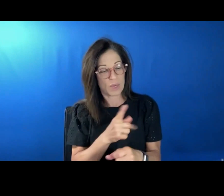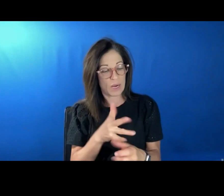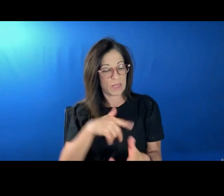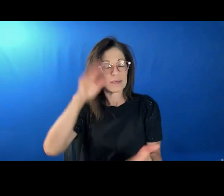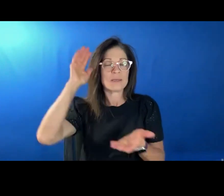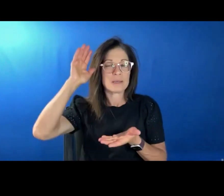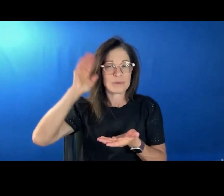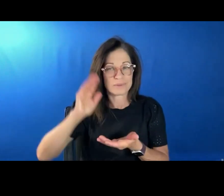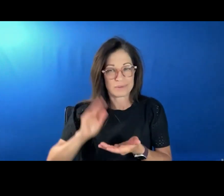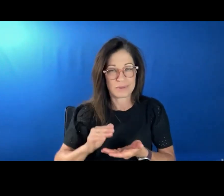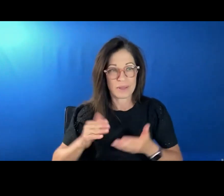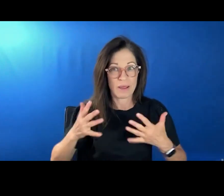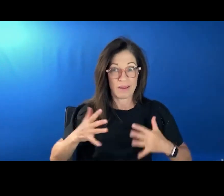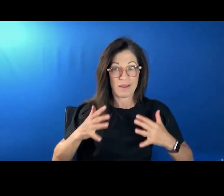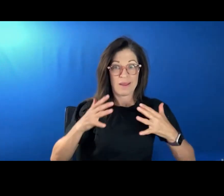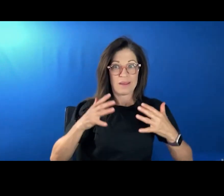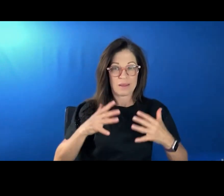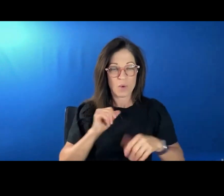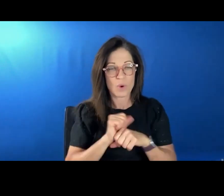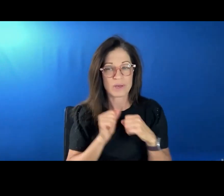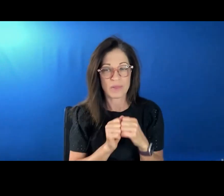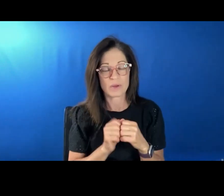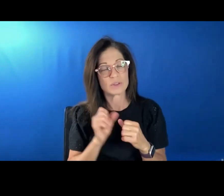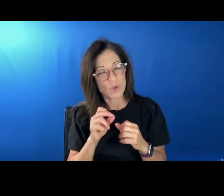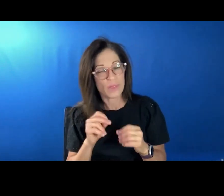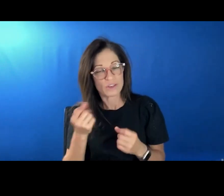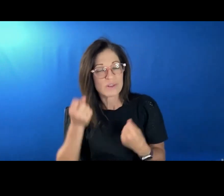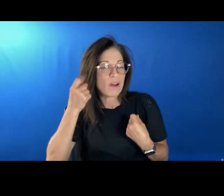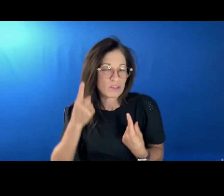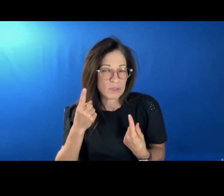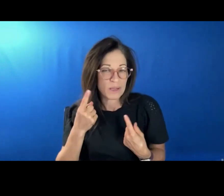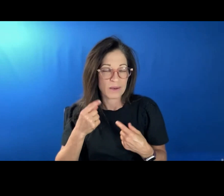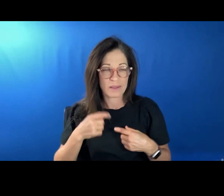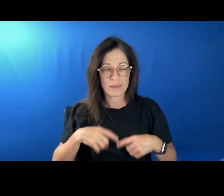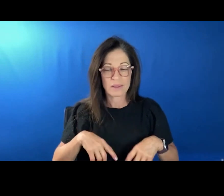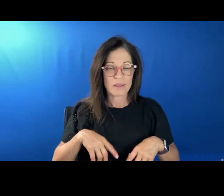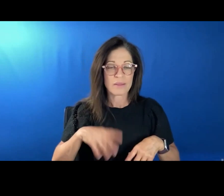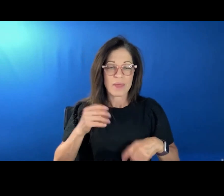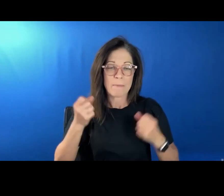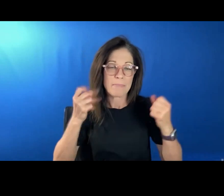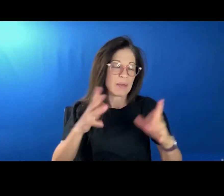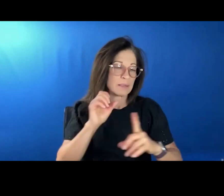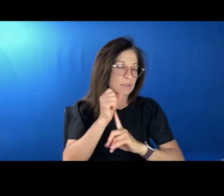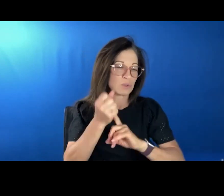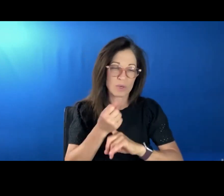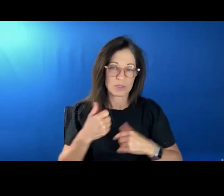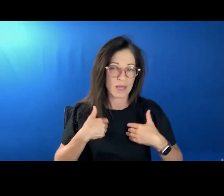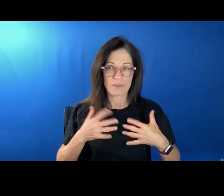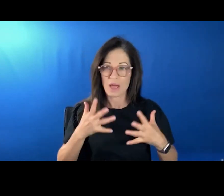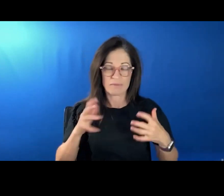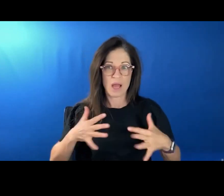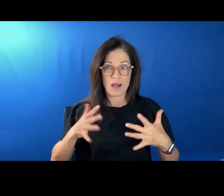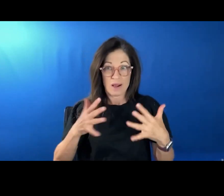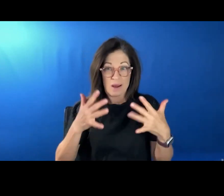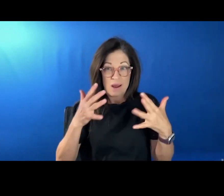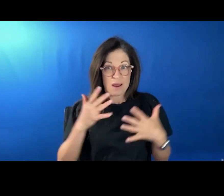de-escalate that piece and work together? So it's just that understanding that in many situations, there's a very anxiety producing